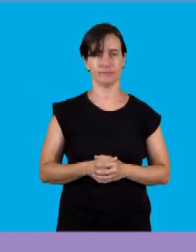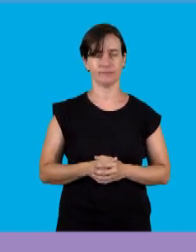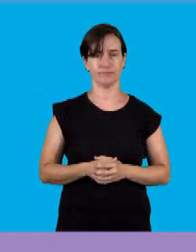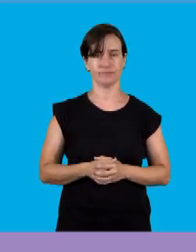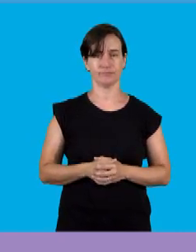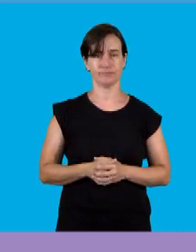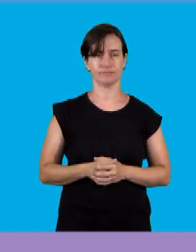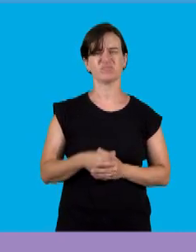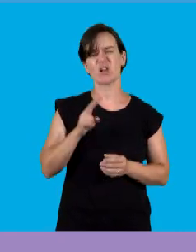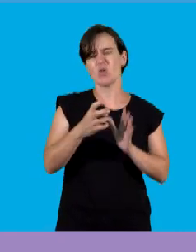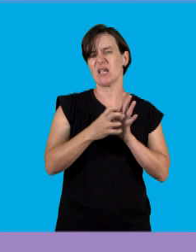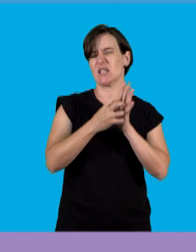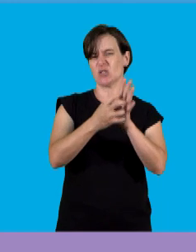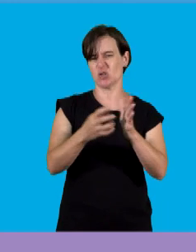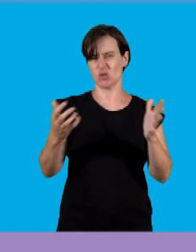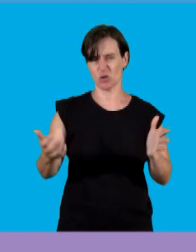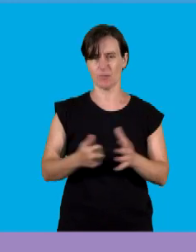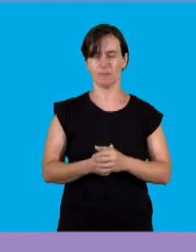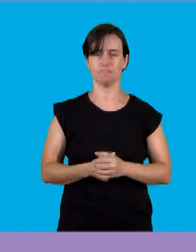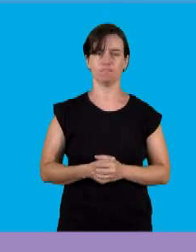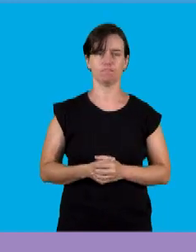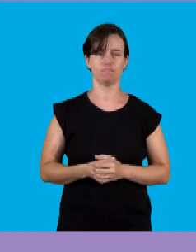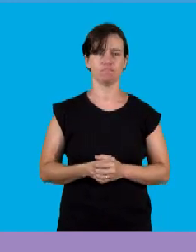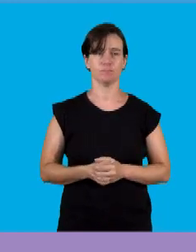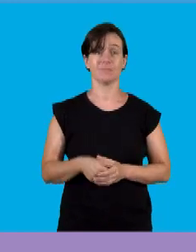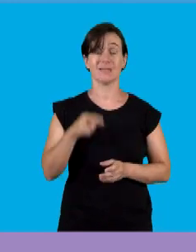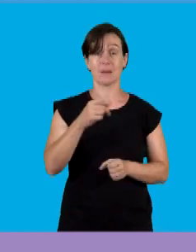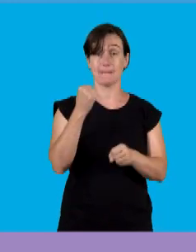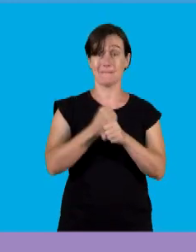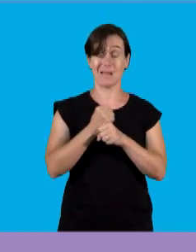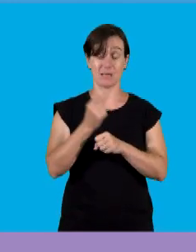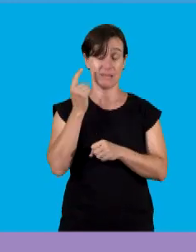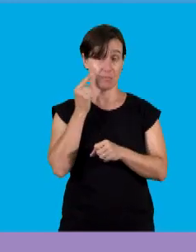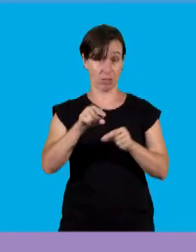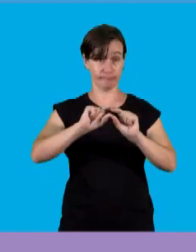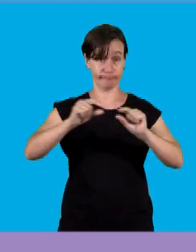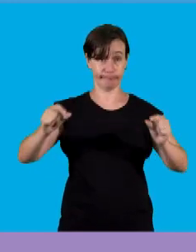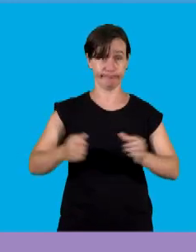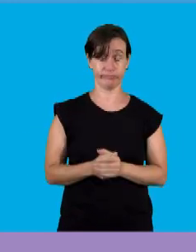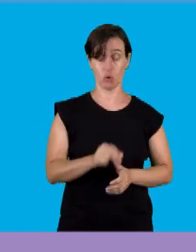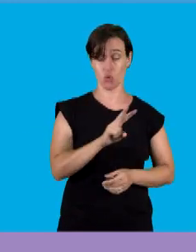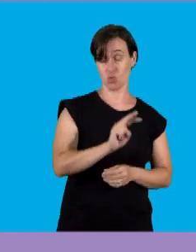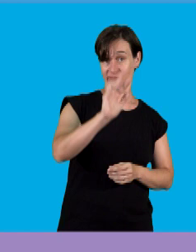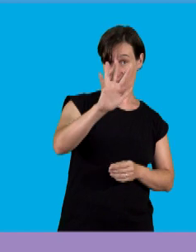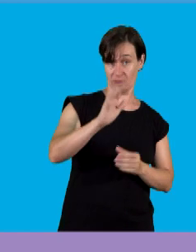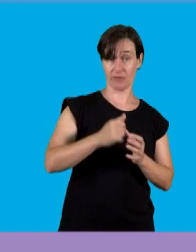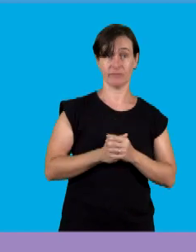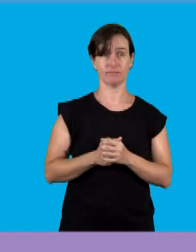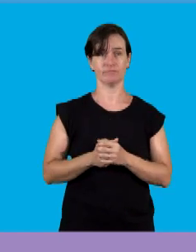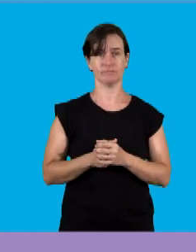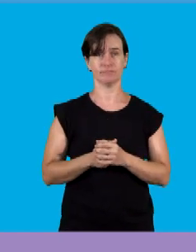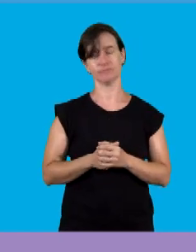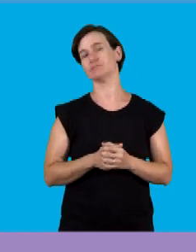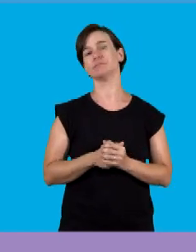same base. Let's look at this first one here. It says they simplify the following. So we have 2 powers there that are